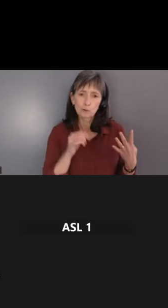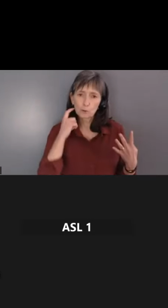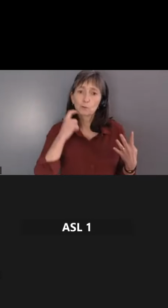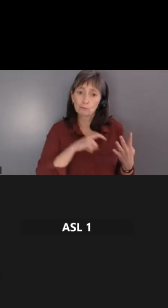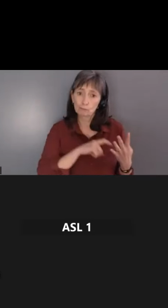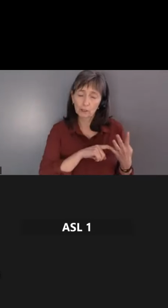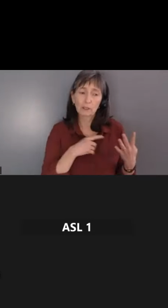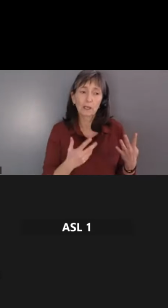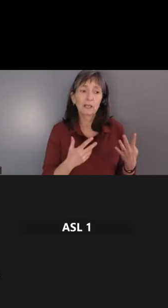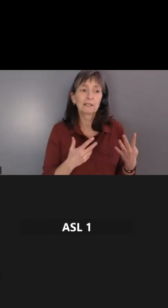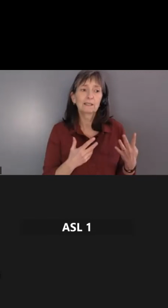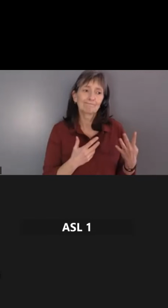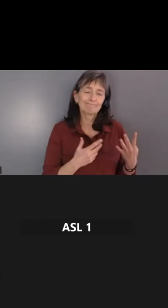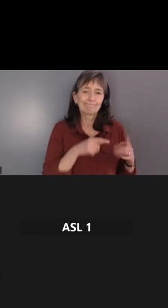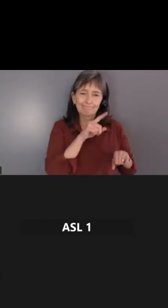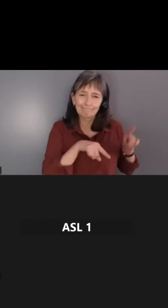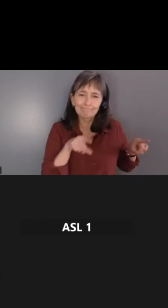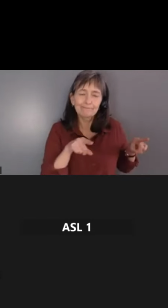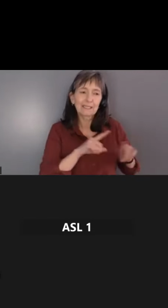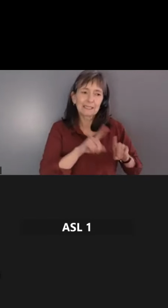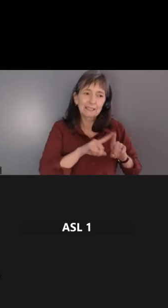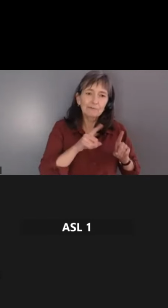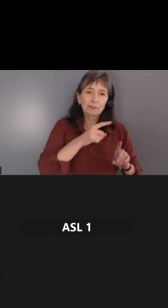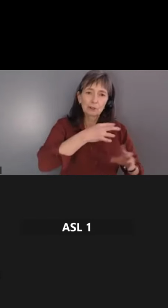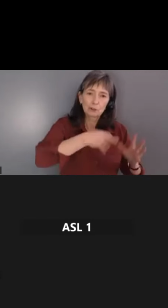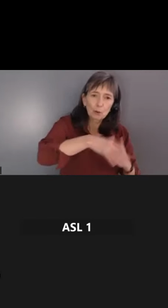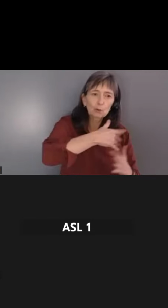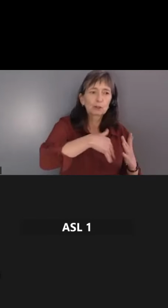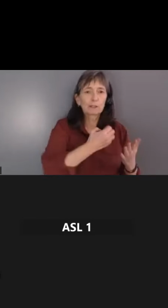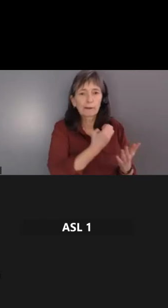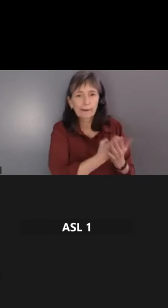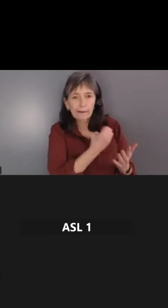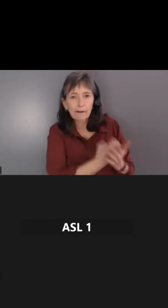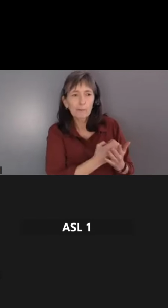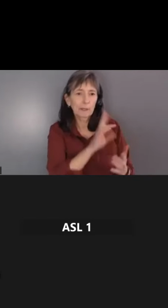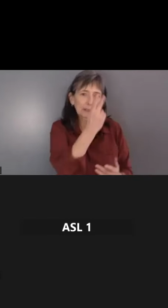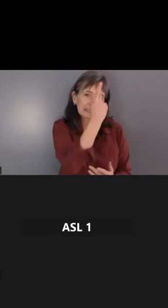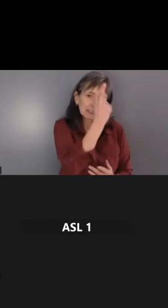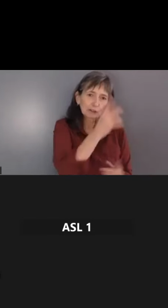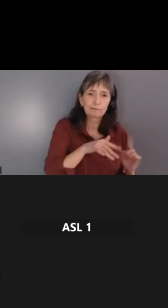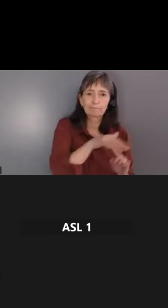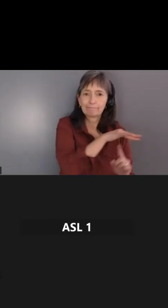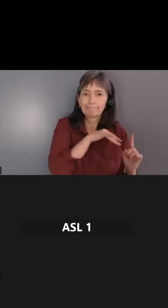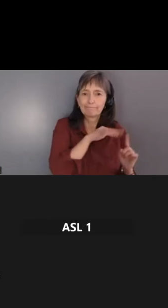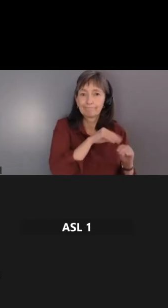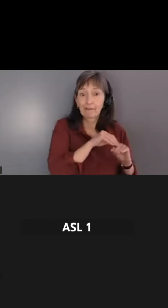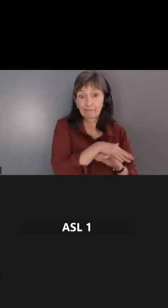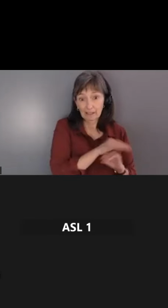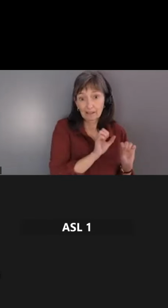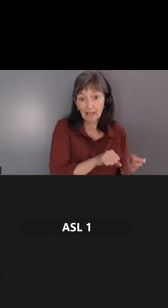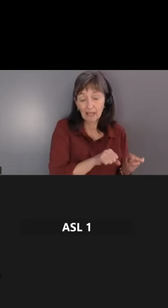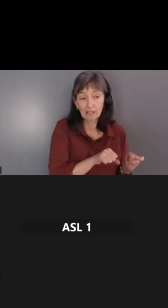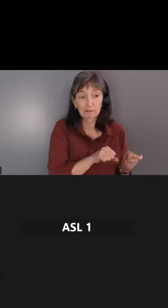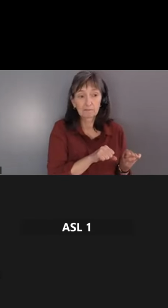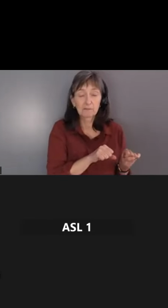of a broad range of social, economic, political, and environmental factors, and that none of the identified pillars exist in